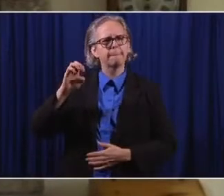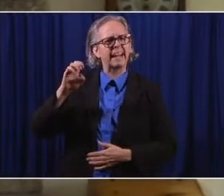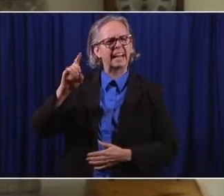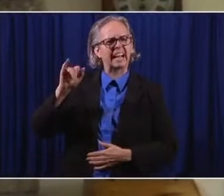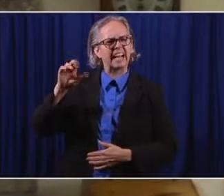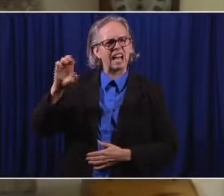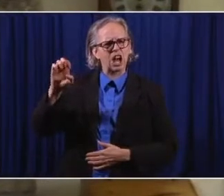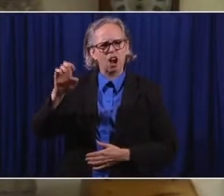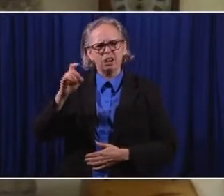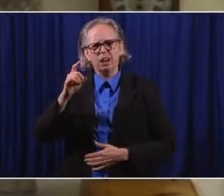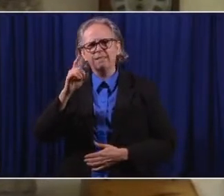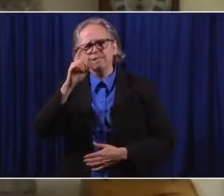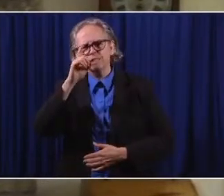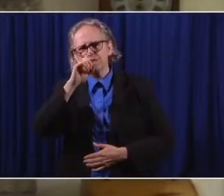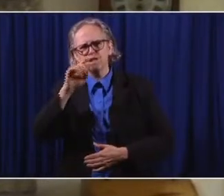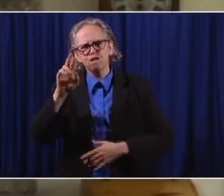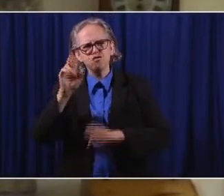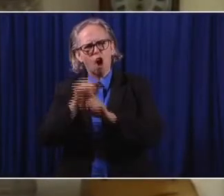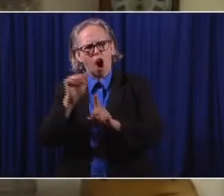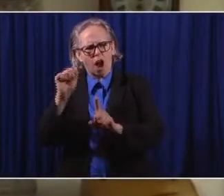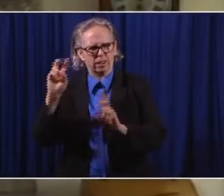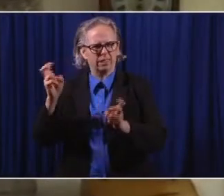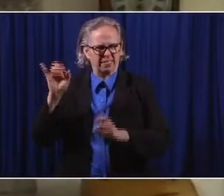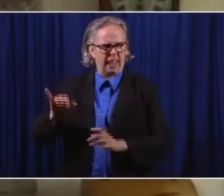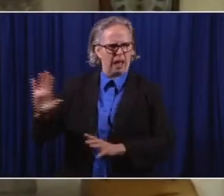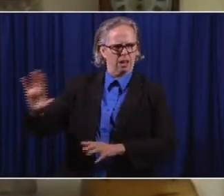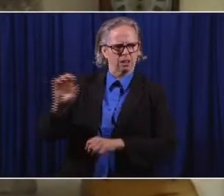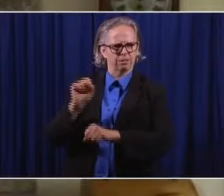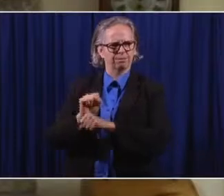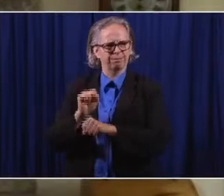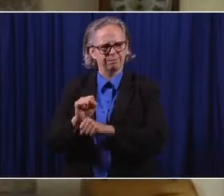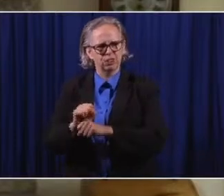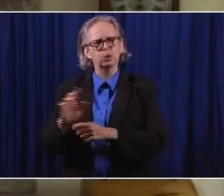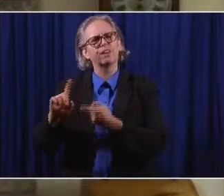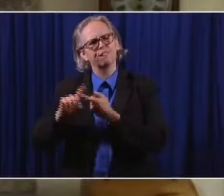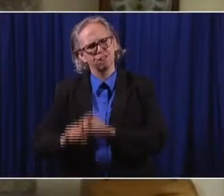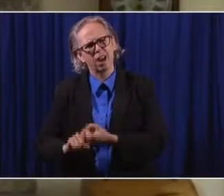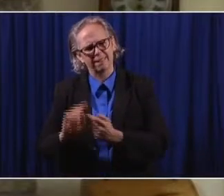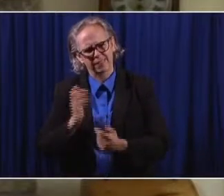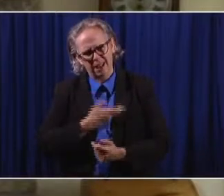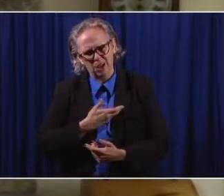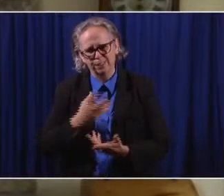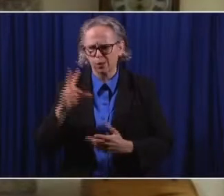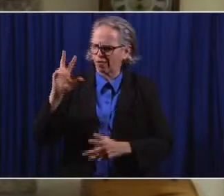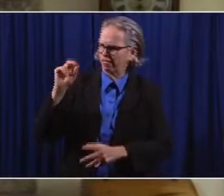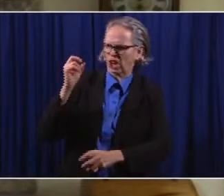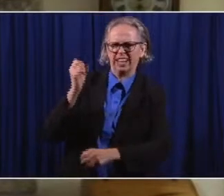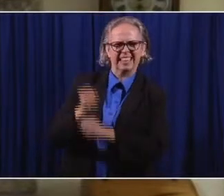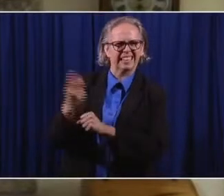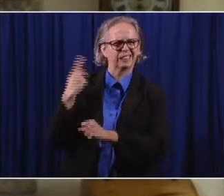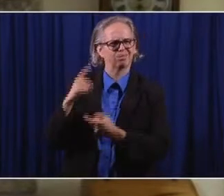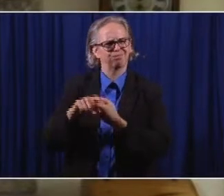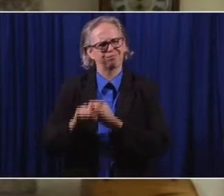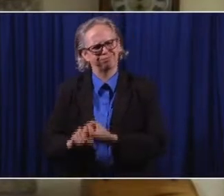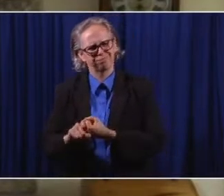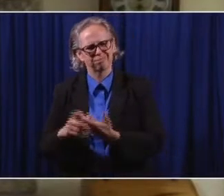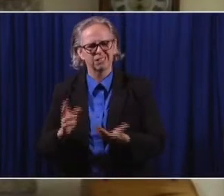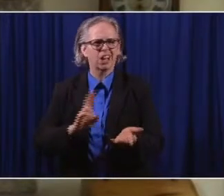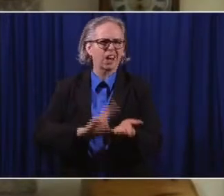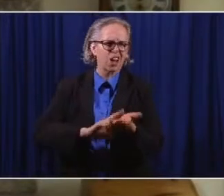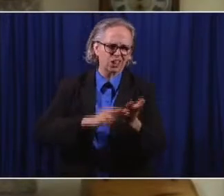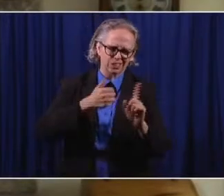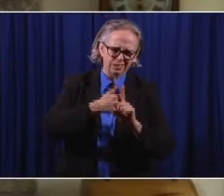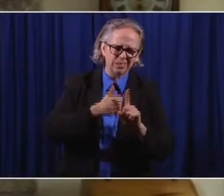Also a long friend for over 30 years. She was a nurse and truly took care of people as our nurses